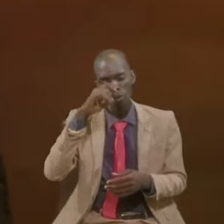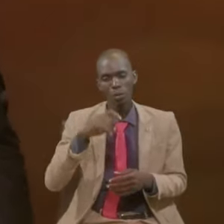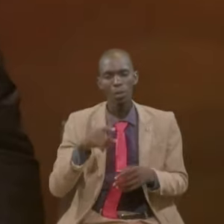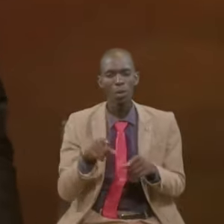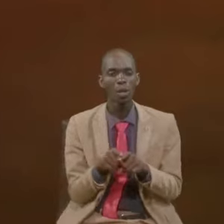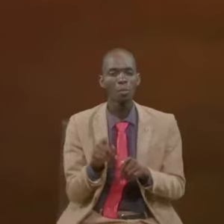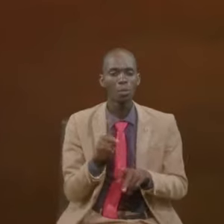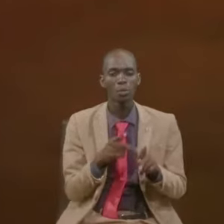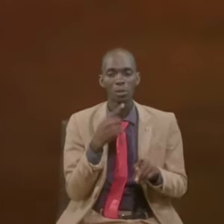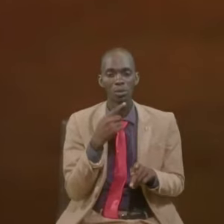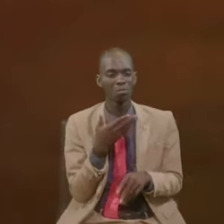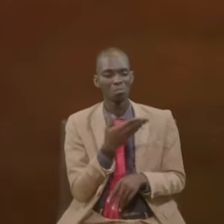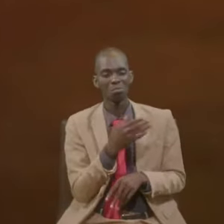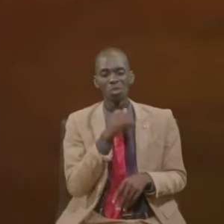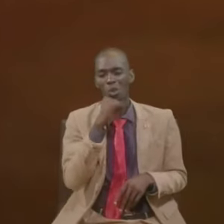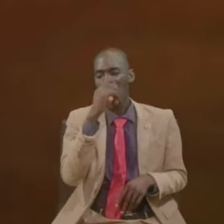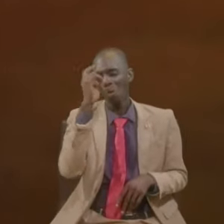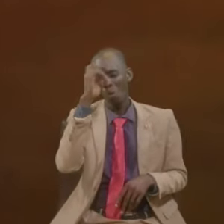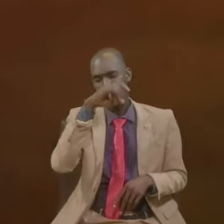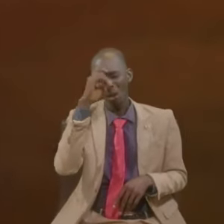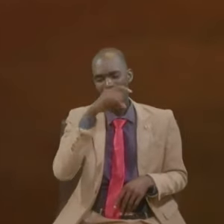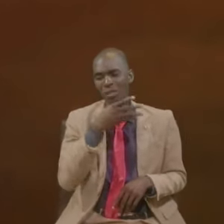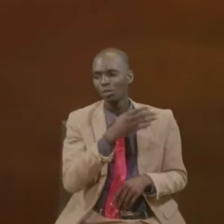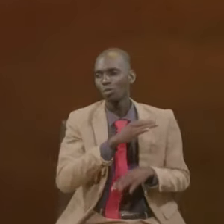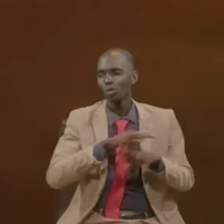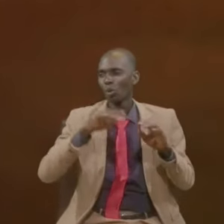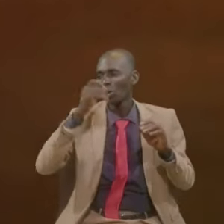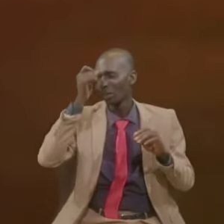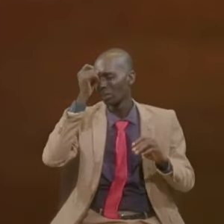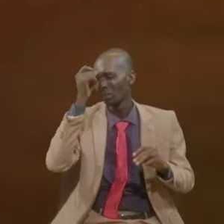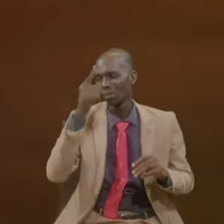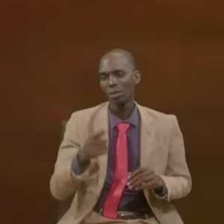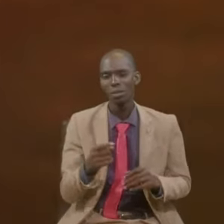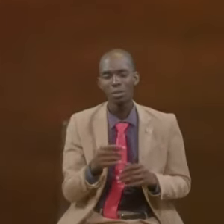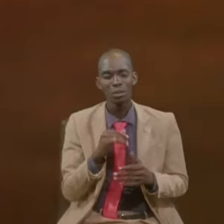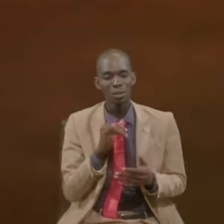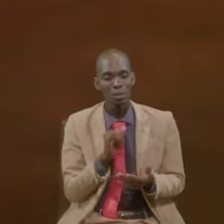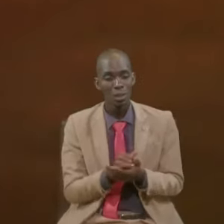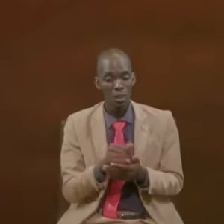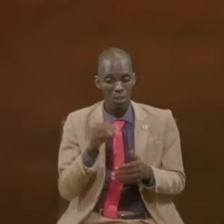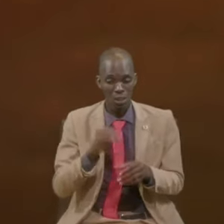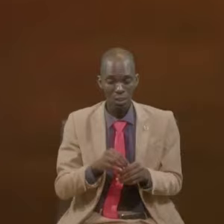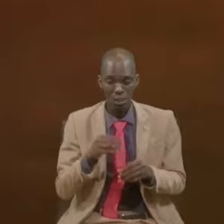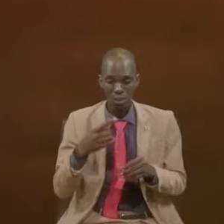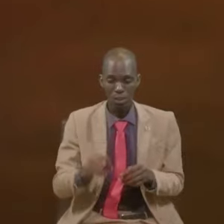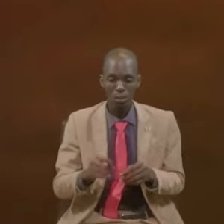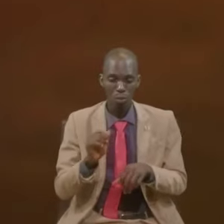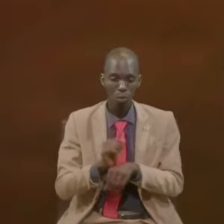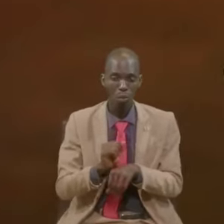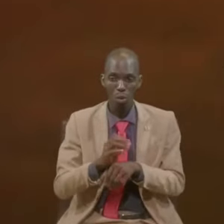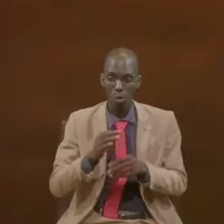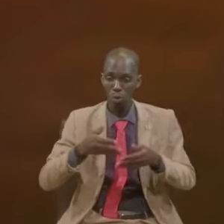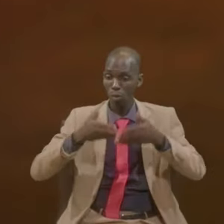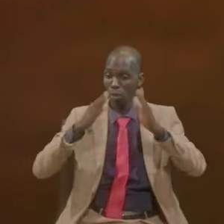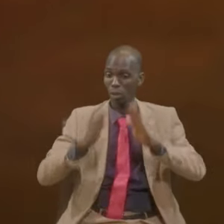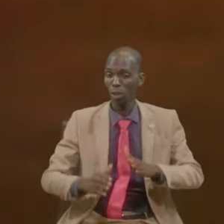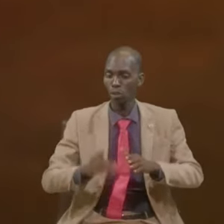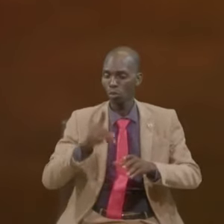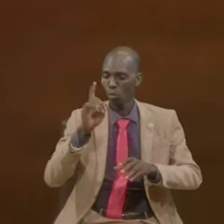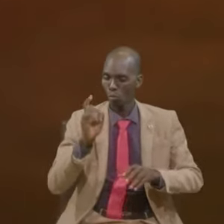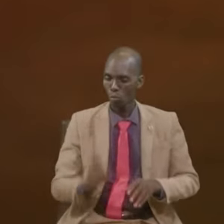the man is not wise. He doesn't understand that in leadership, you have to compromise.